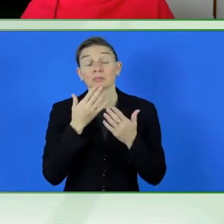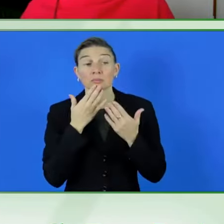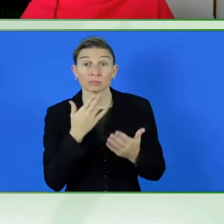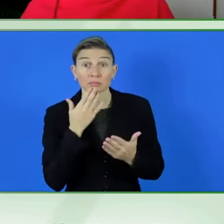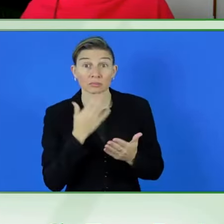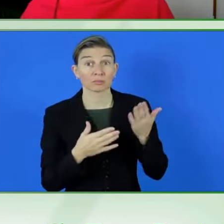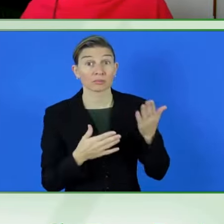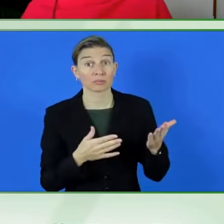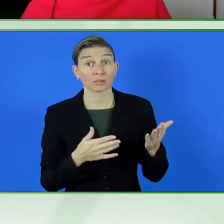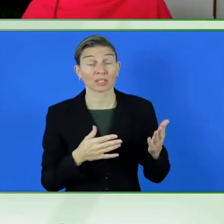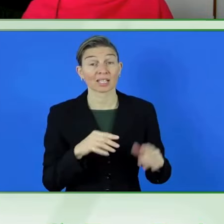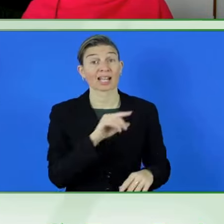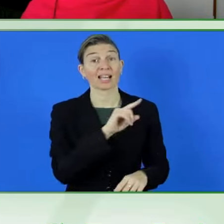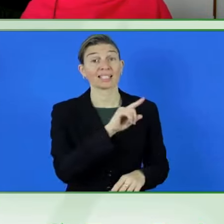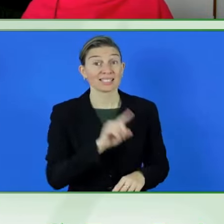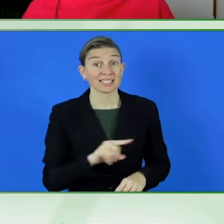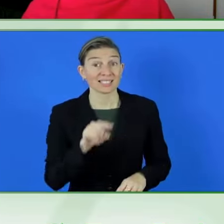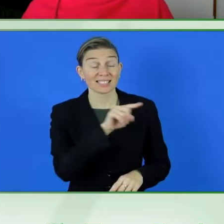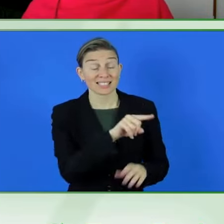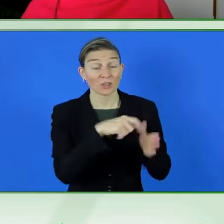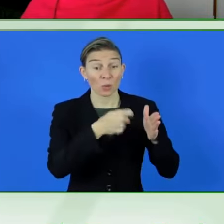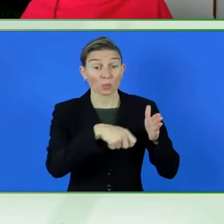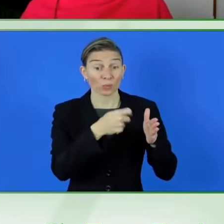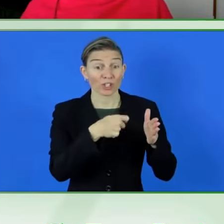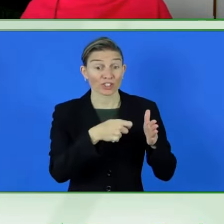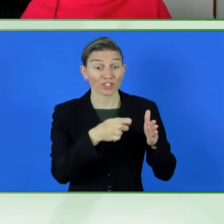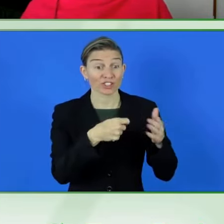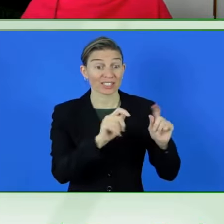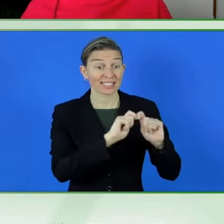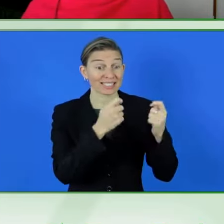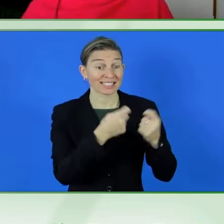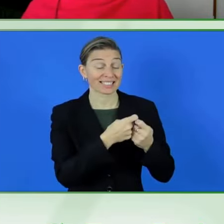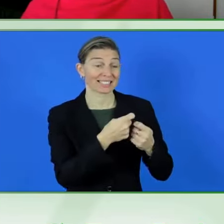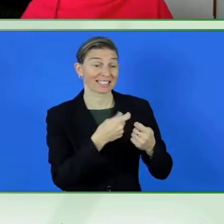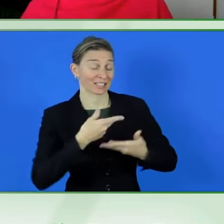project team, for this opportunity. You